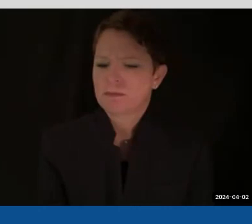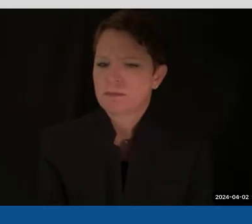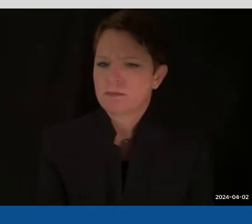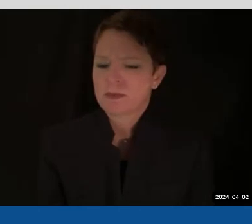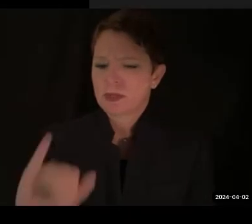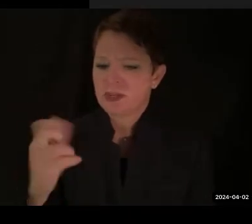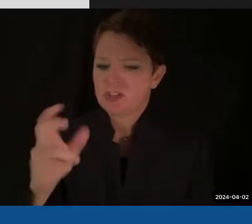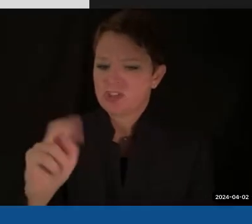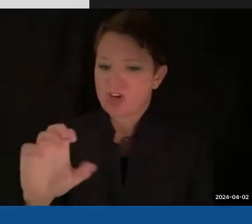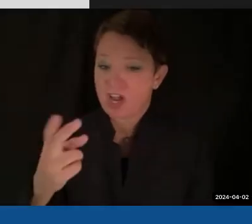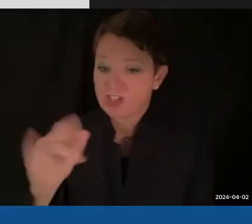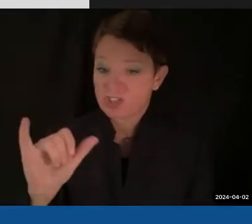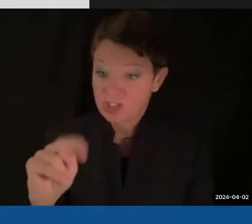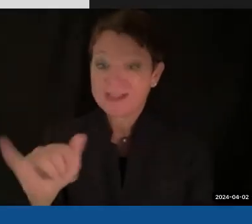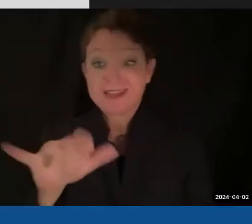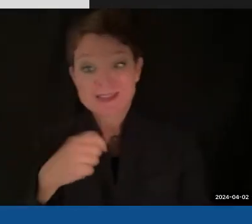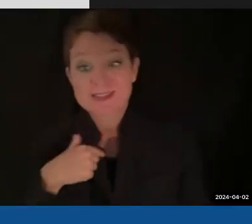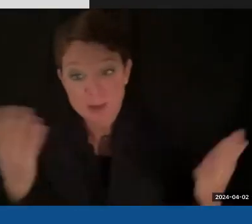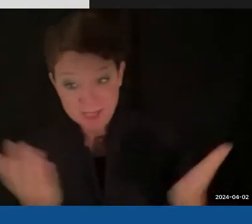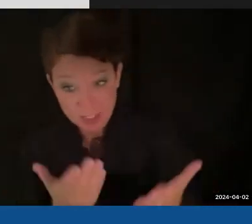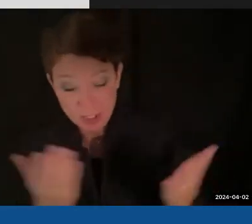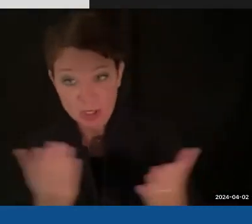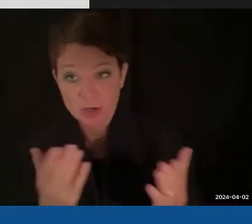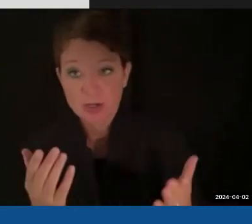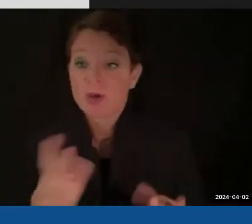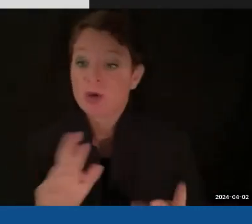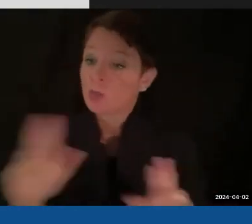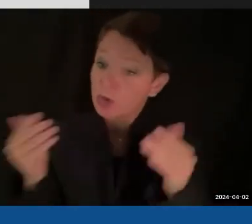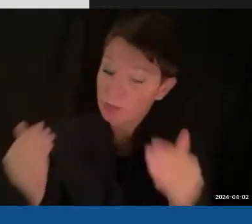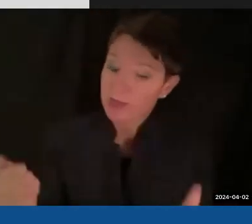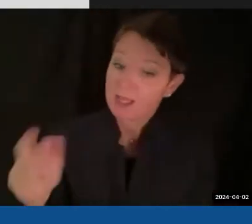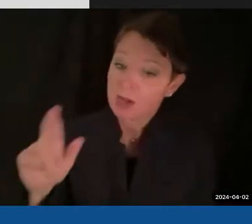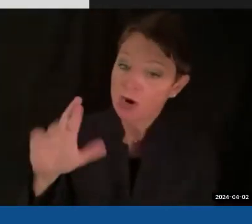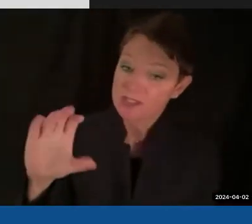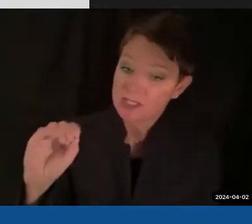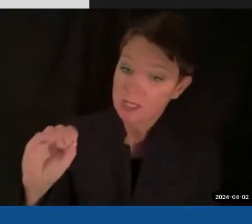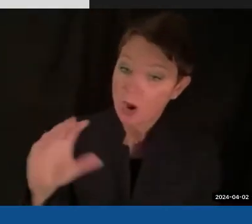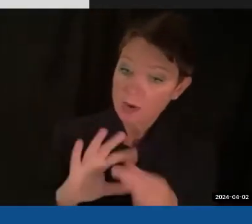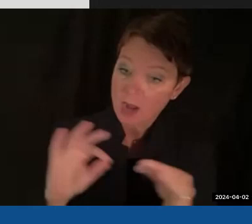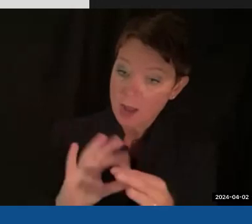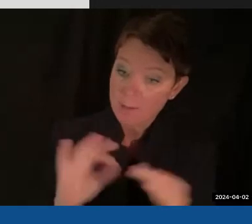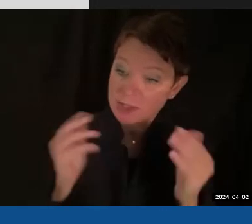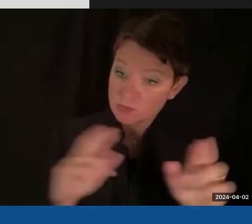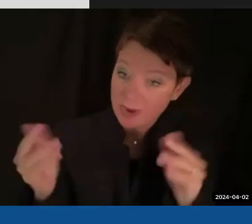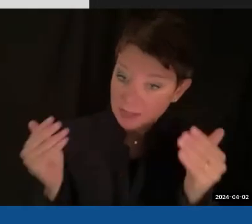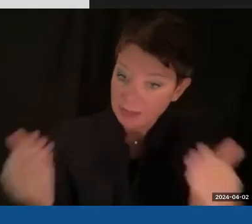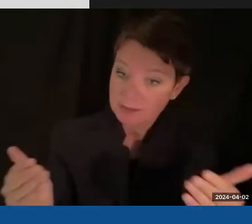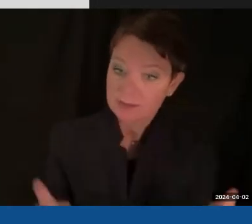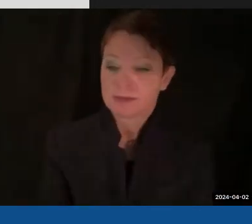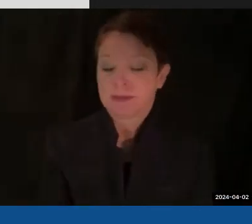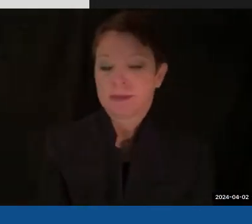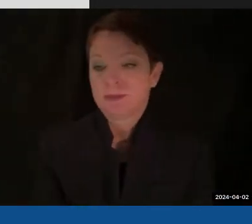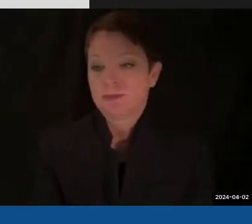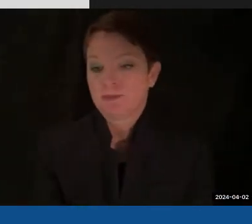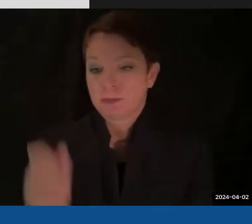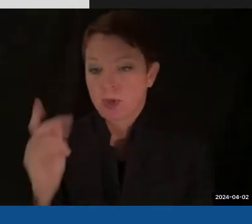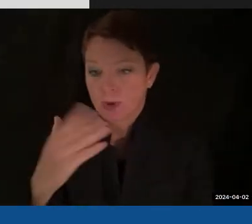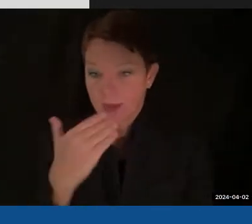John Chin? Yes, I'm here. Can you hear me? Yes, yeah, yep, we're here for RCO comments, so you're on. Okay.